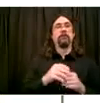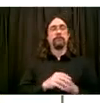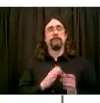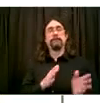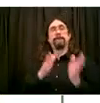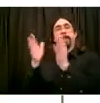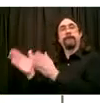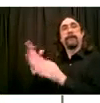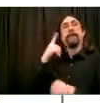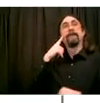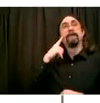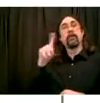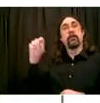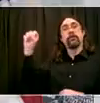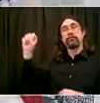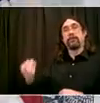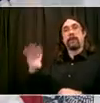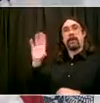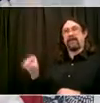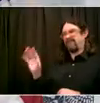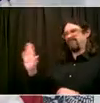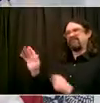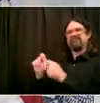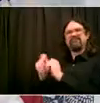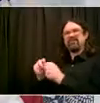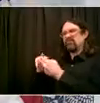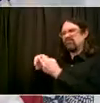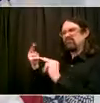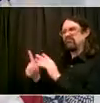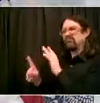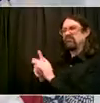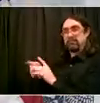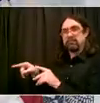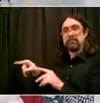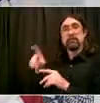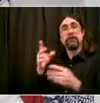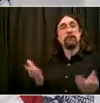Thank you very much. Last, we'll go to Narmeen from Pix11.